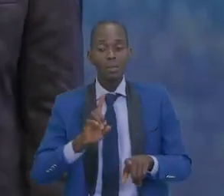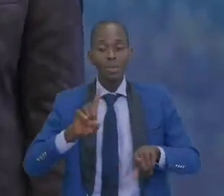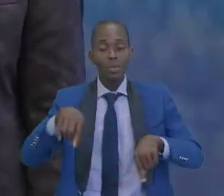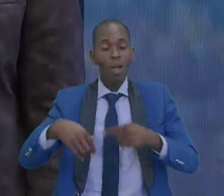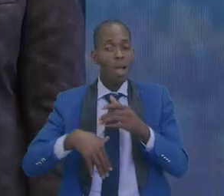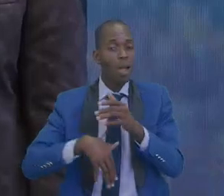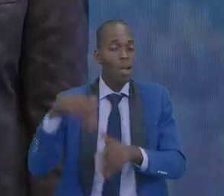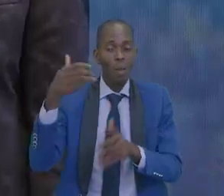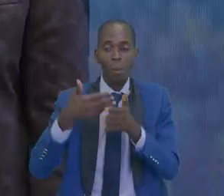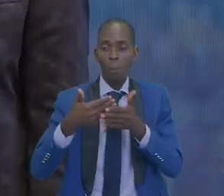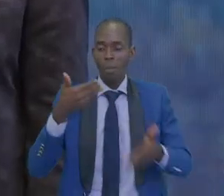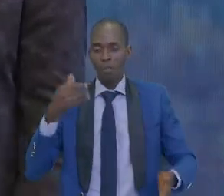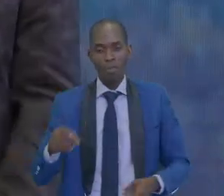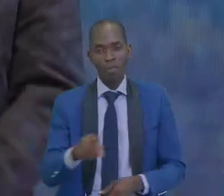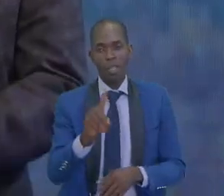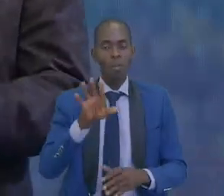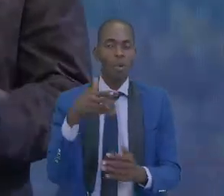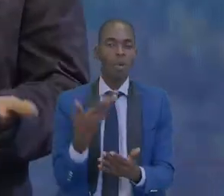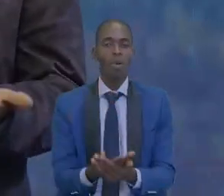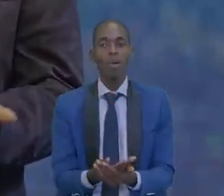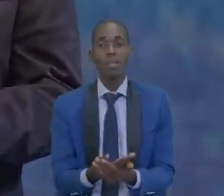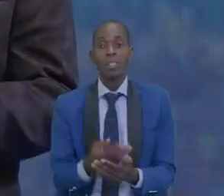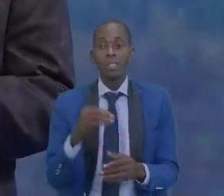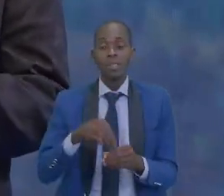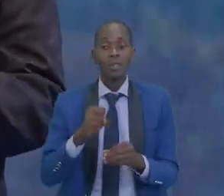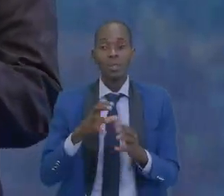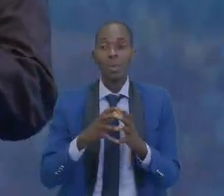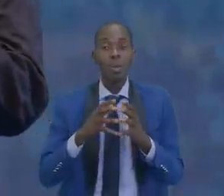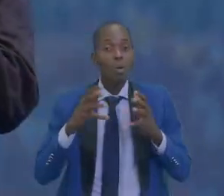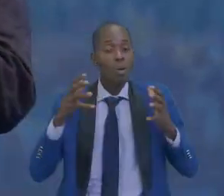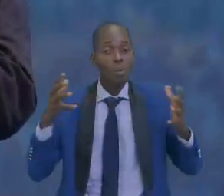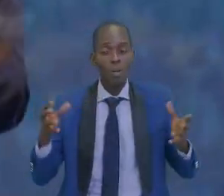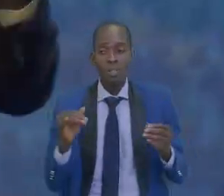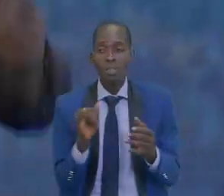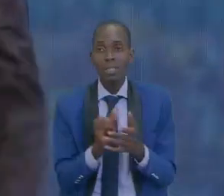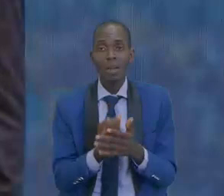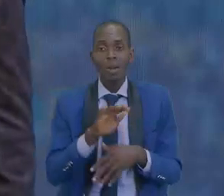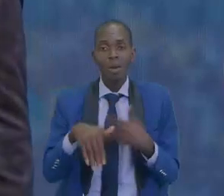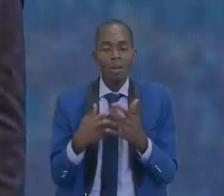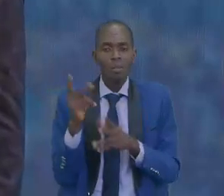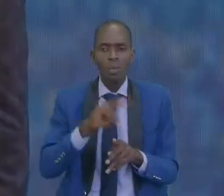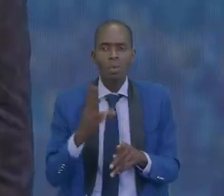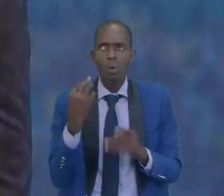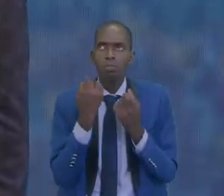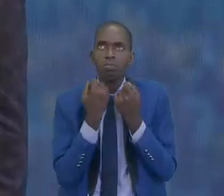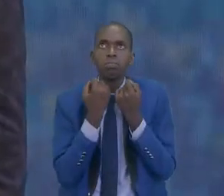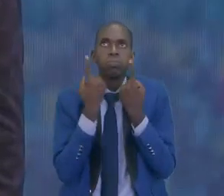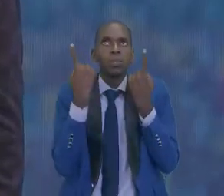all, in so much that they were all amazed and surprised.